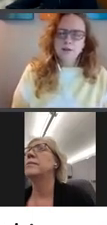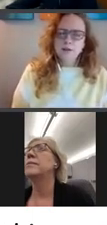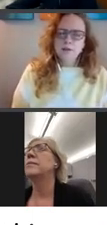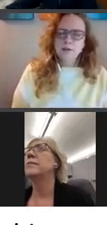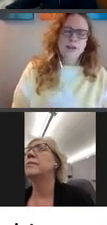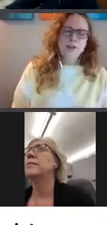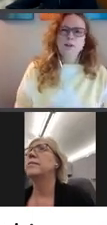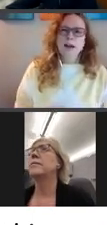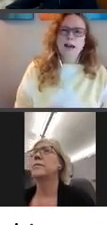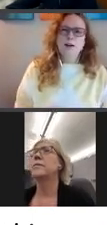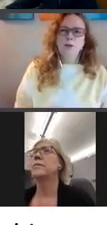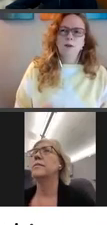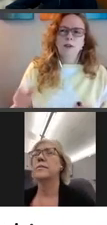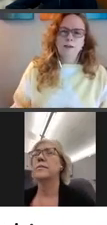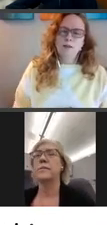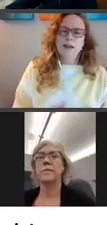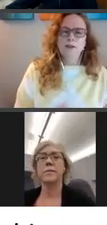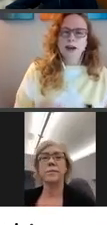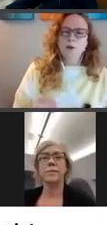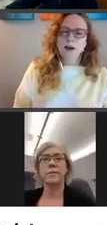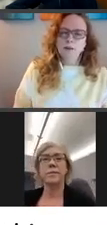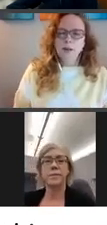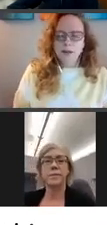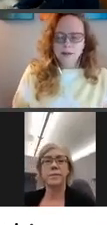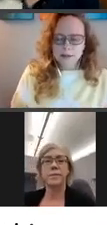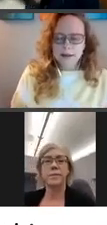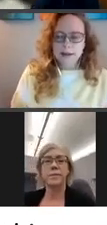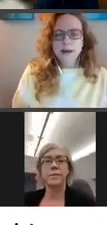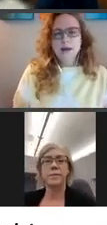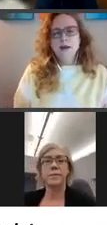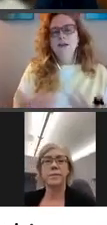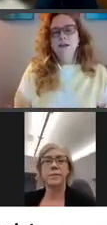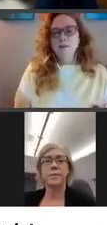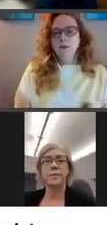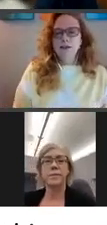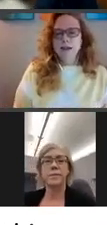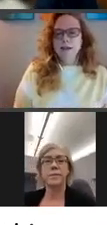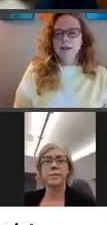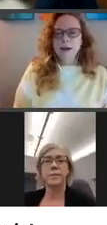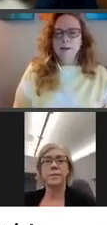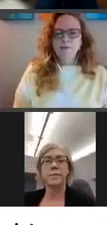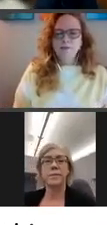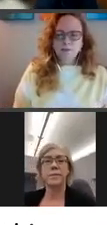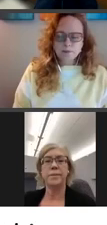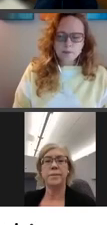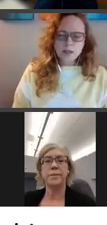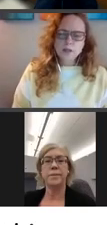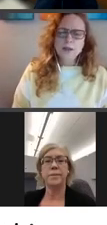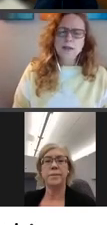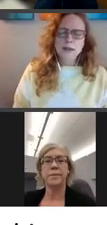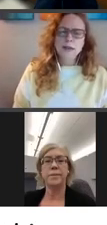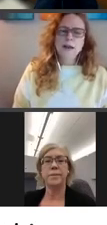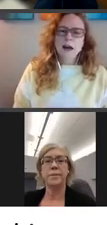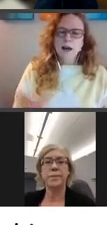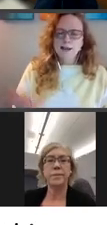hard to figure out how they fit in or how I fit in, say, to this process.